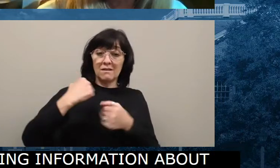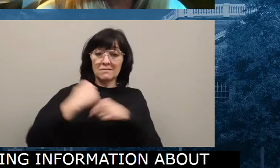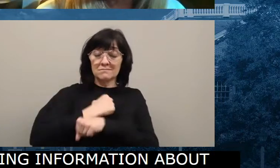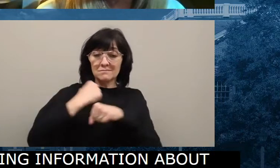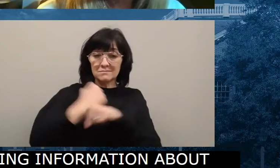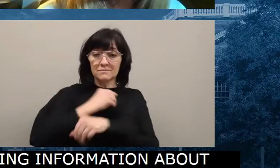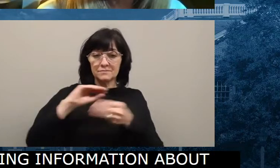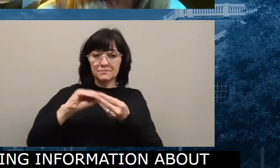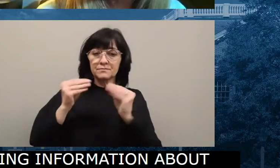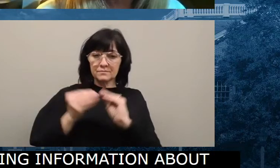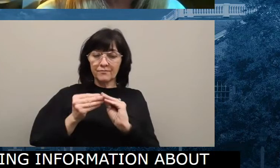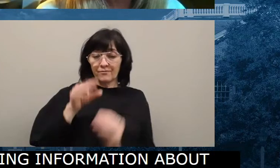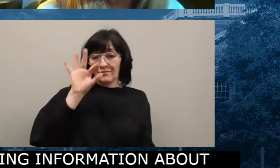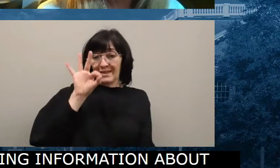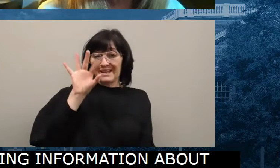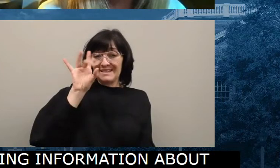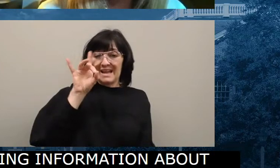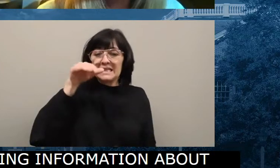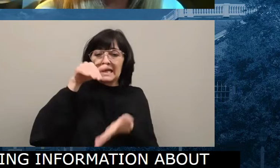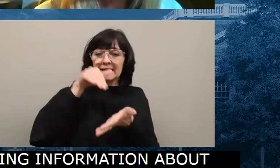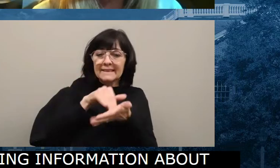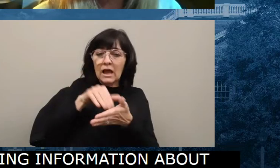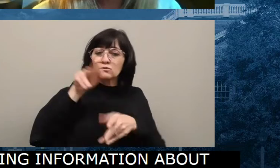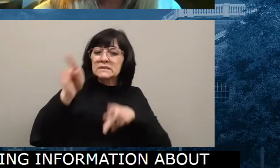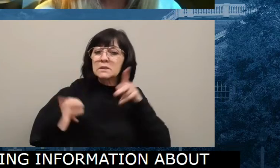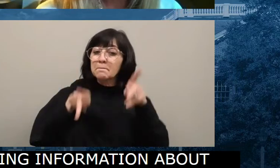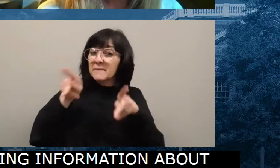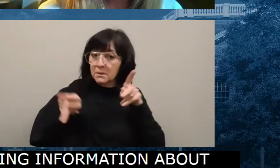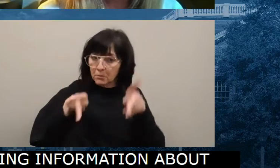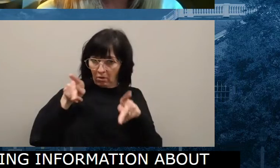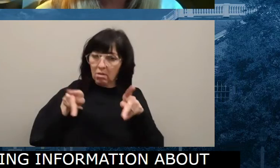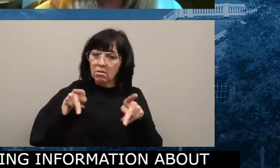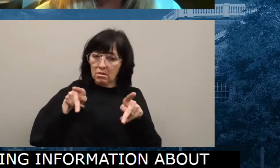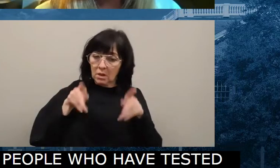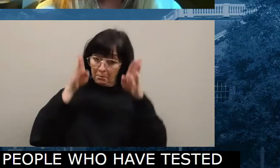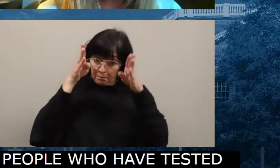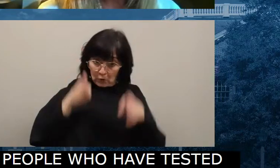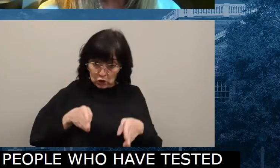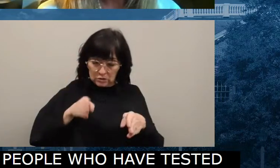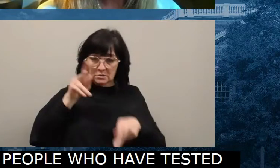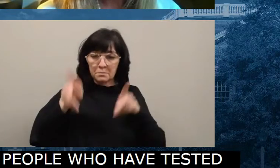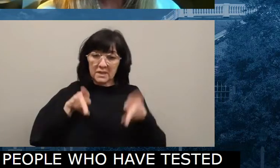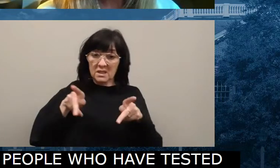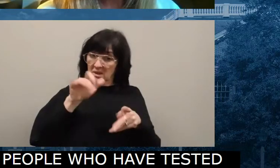for COVID in our state, which is about 10% of our population.